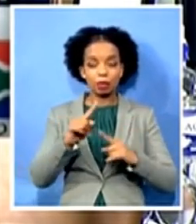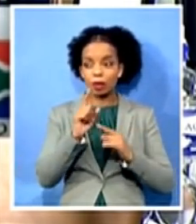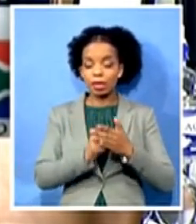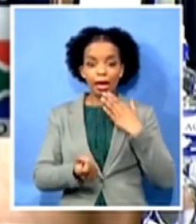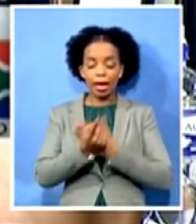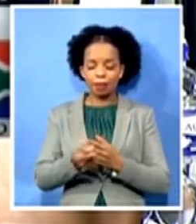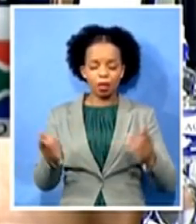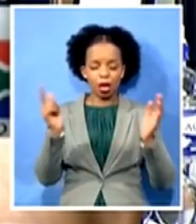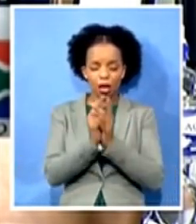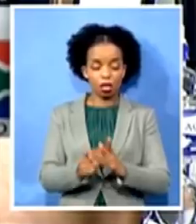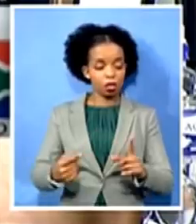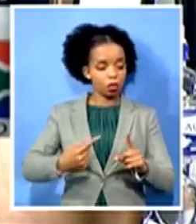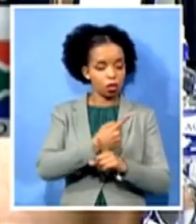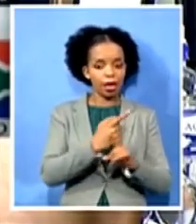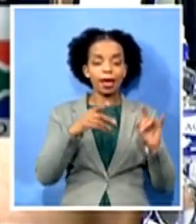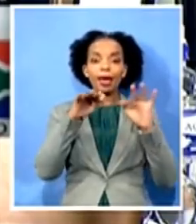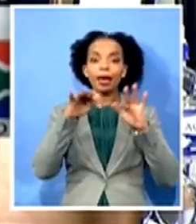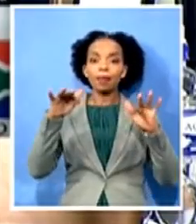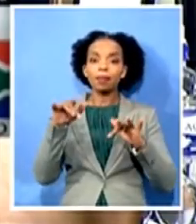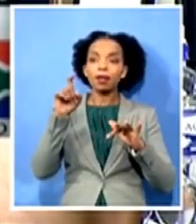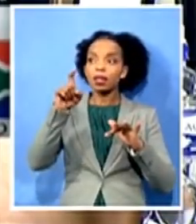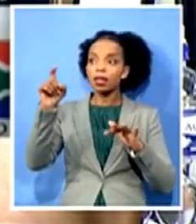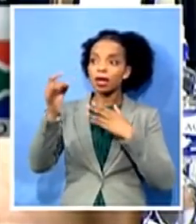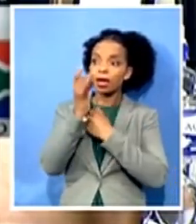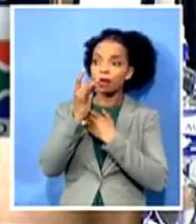advising me, the accounting officer,